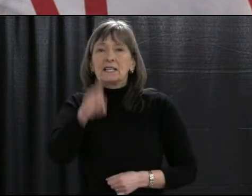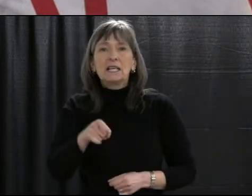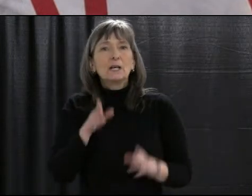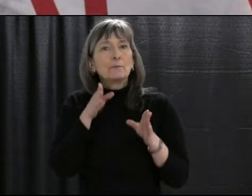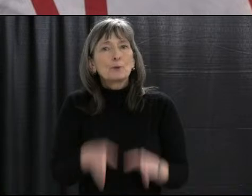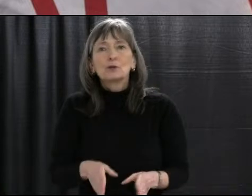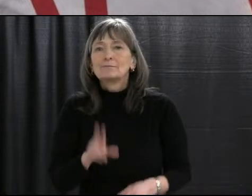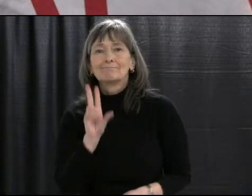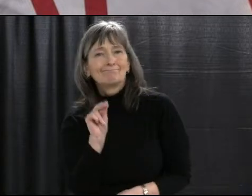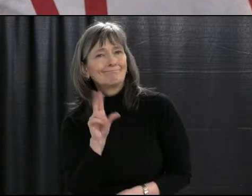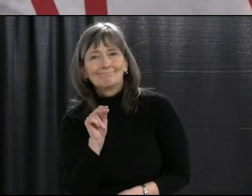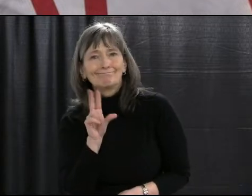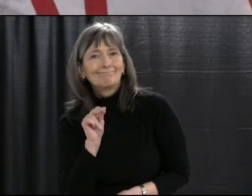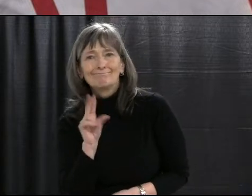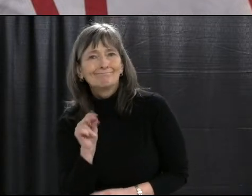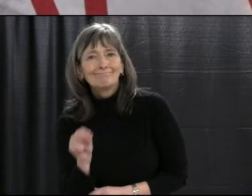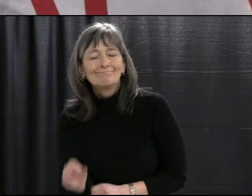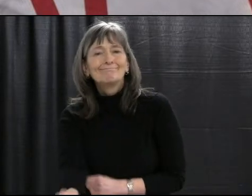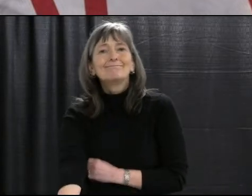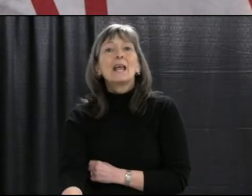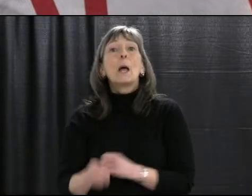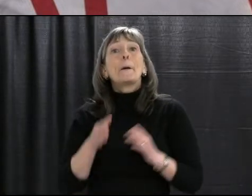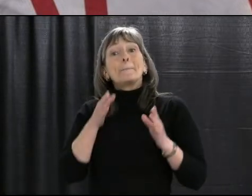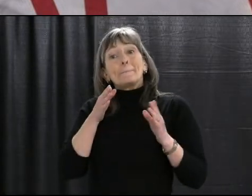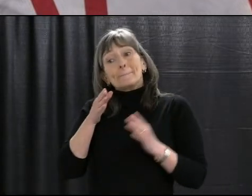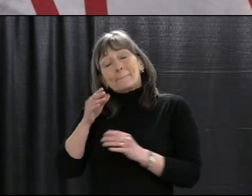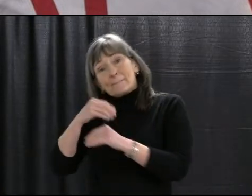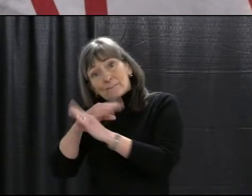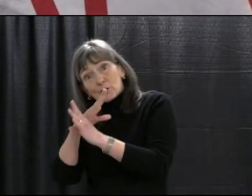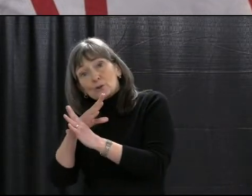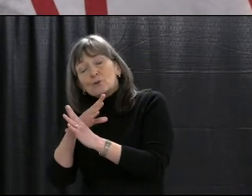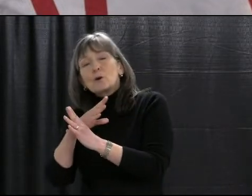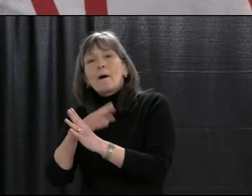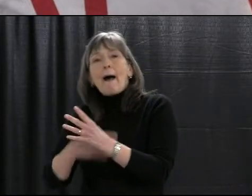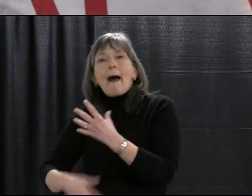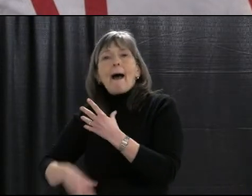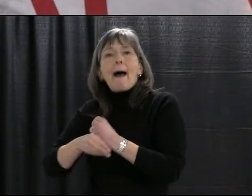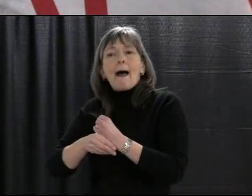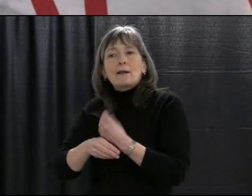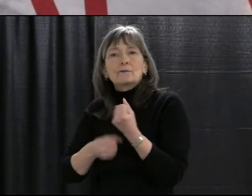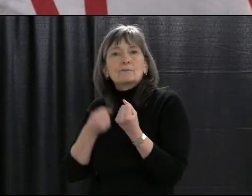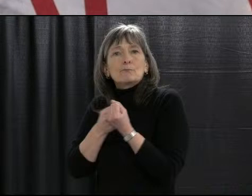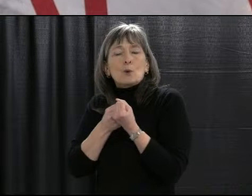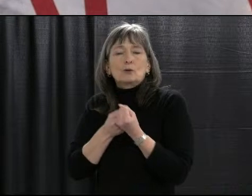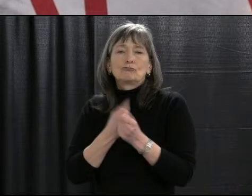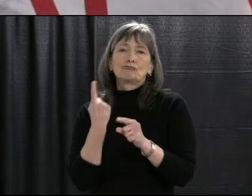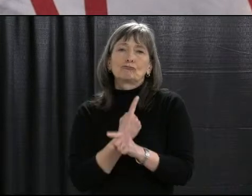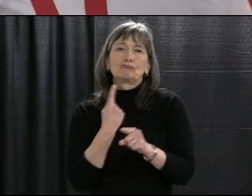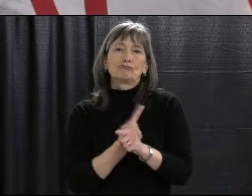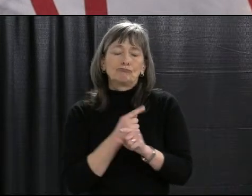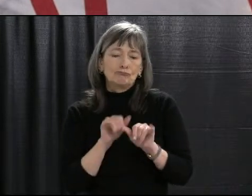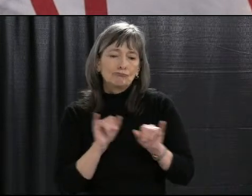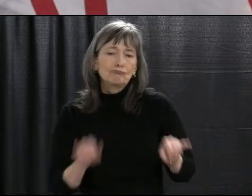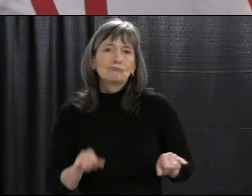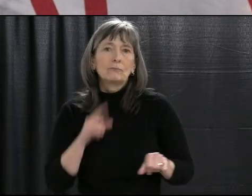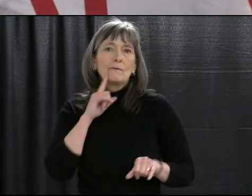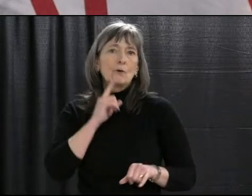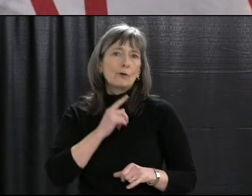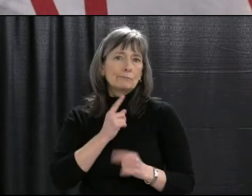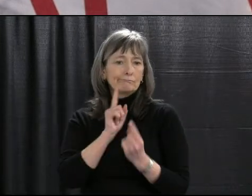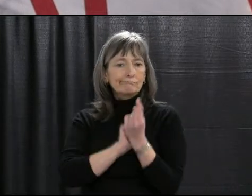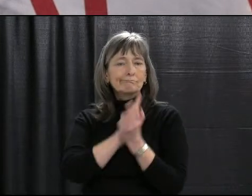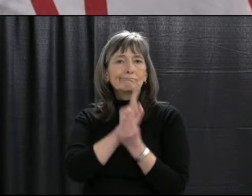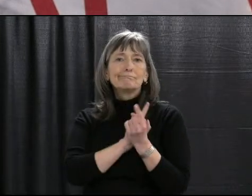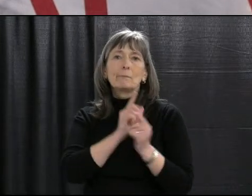Virtual care does, in fact, complement and improve our system, and it's used so that people can access